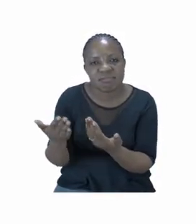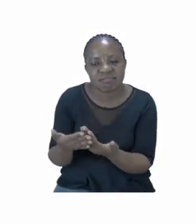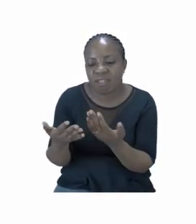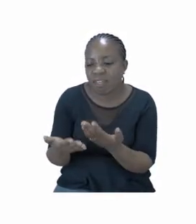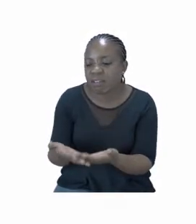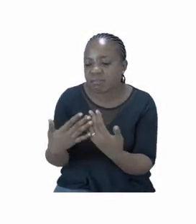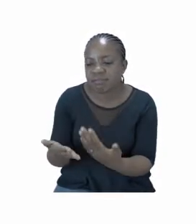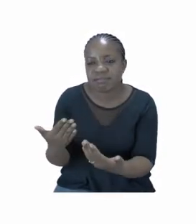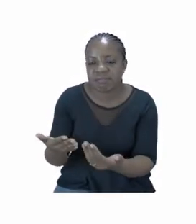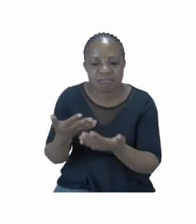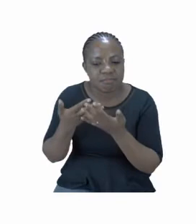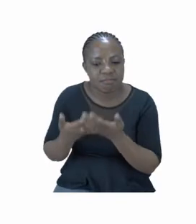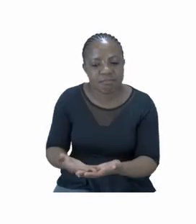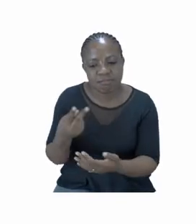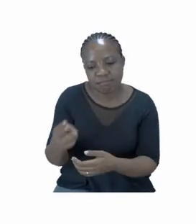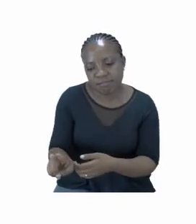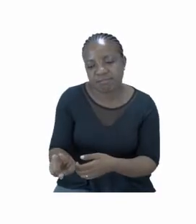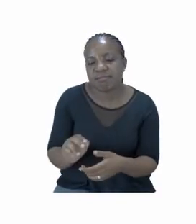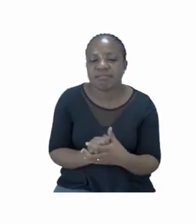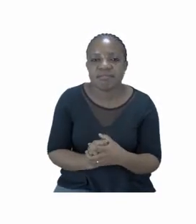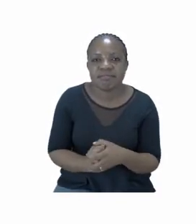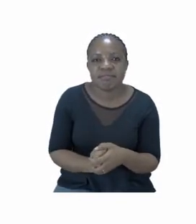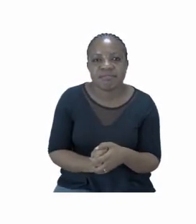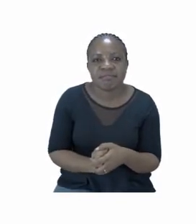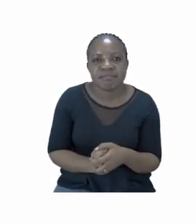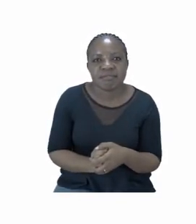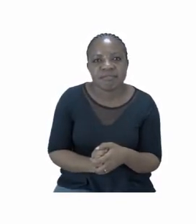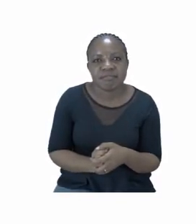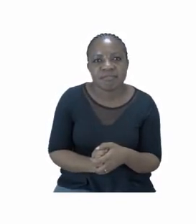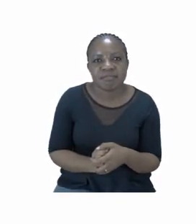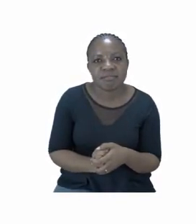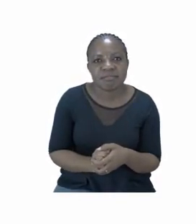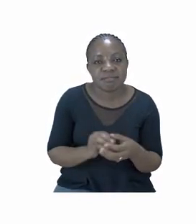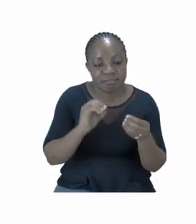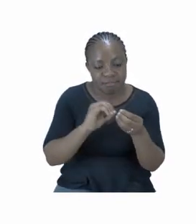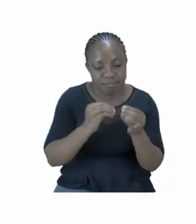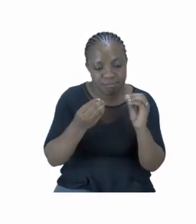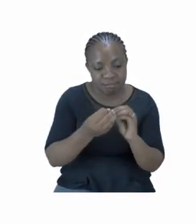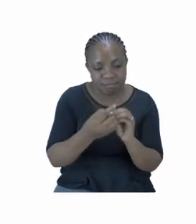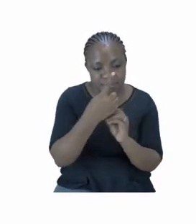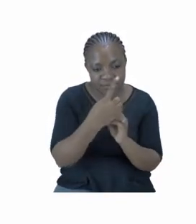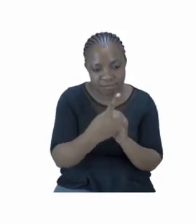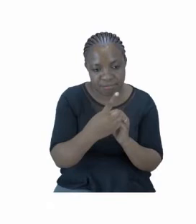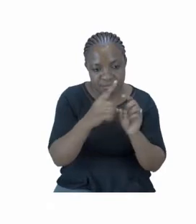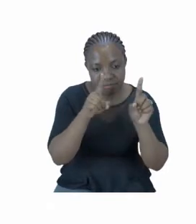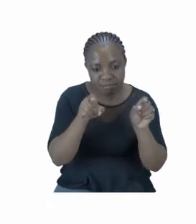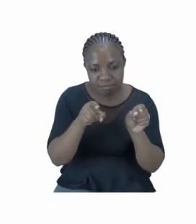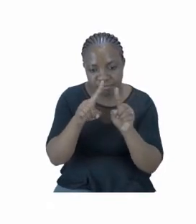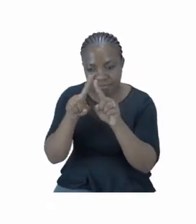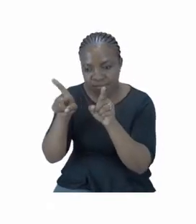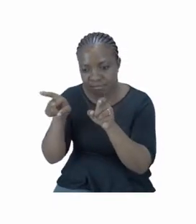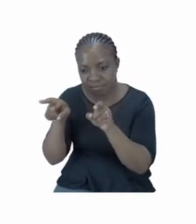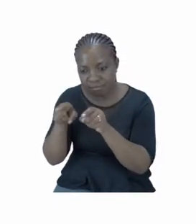very easy to carry. So we are going to do number one and number two